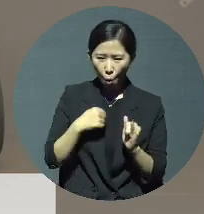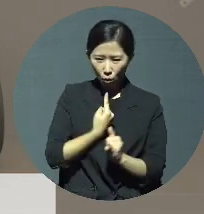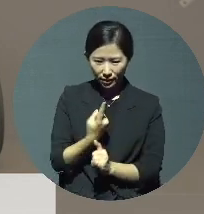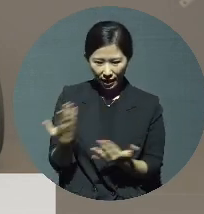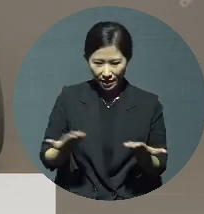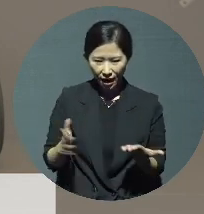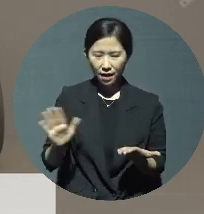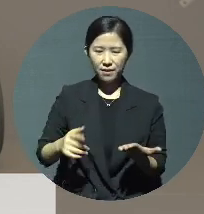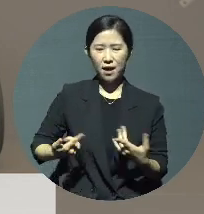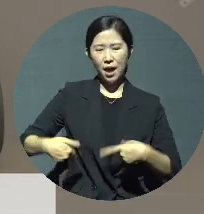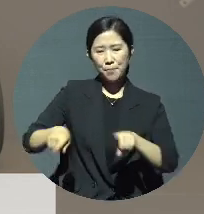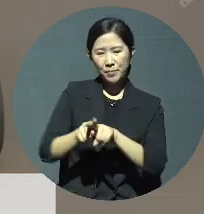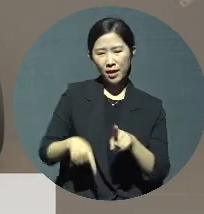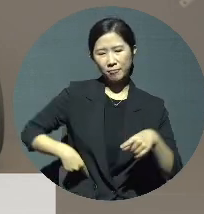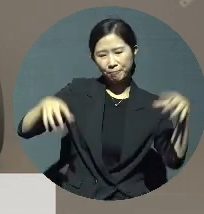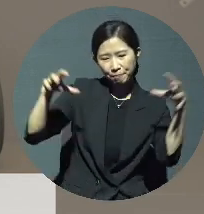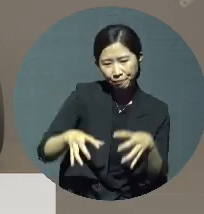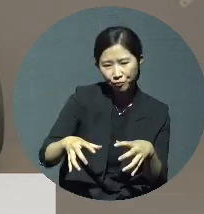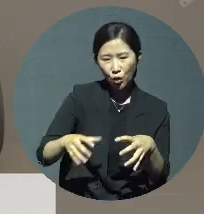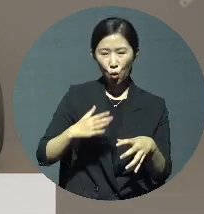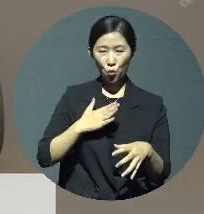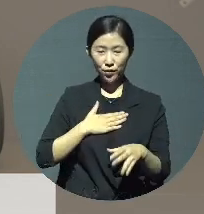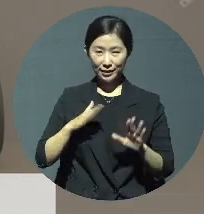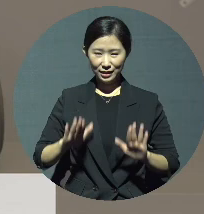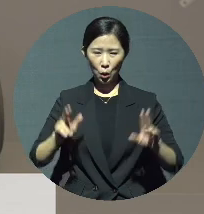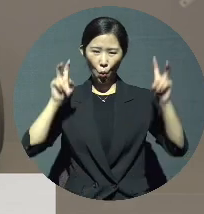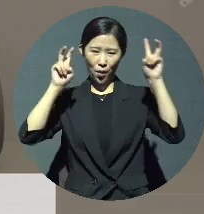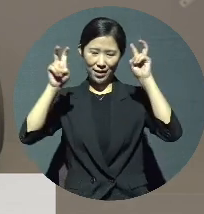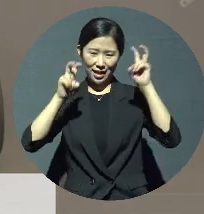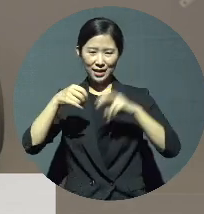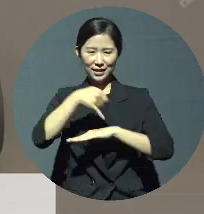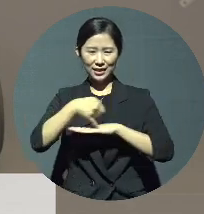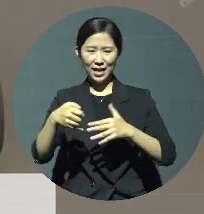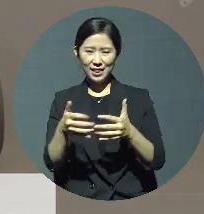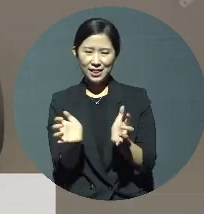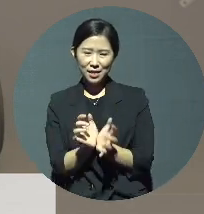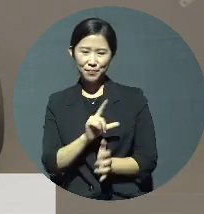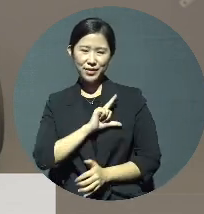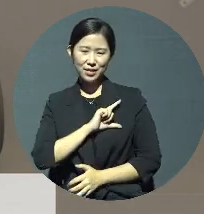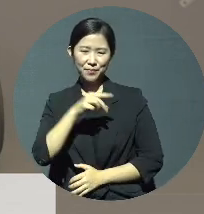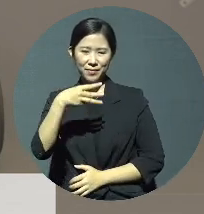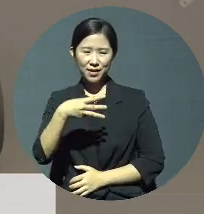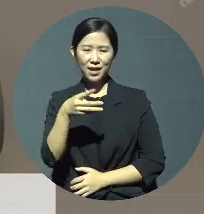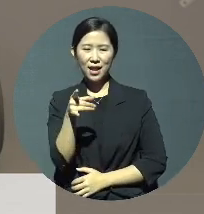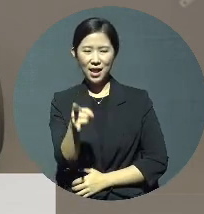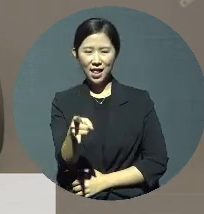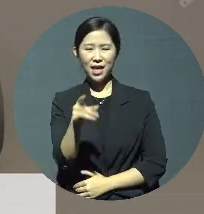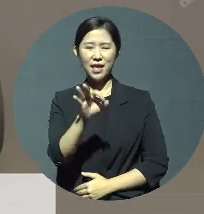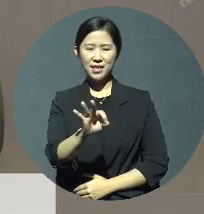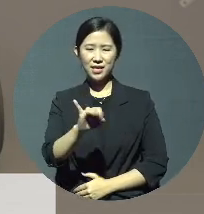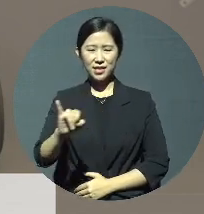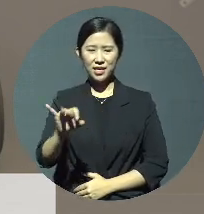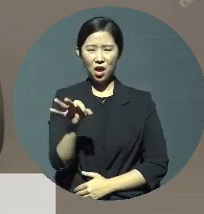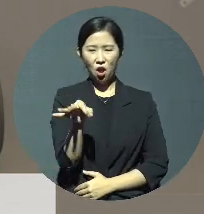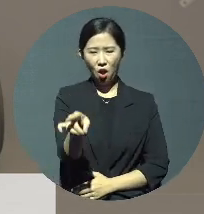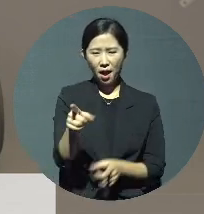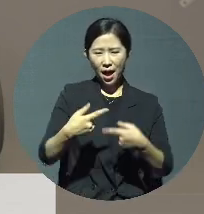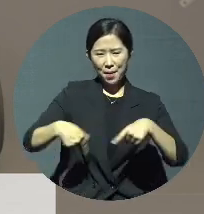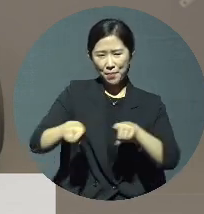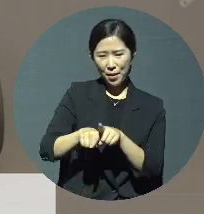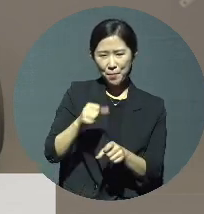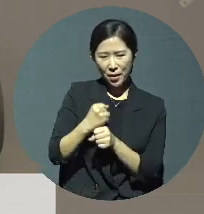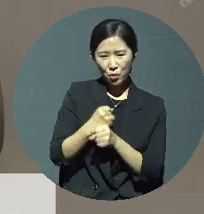future. You know, we're very kind of mindfully driven here. We want to create products and do create products